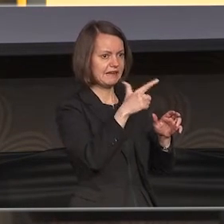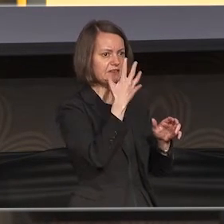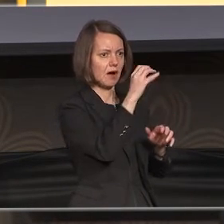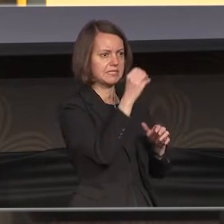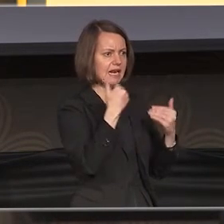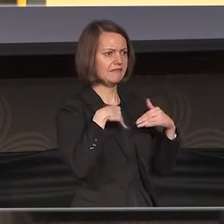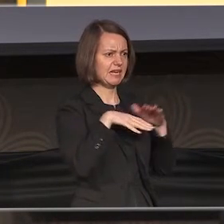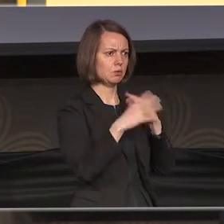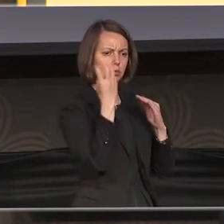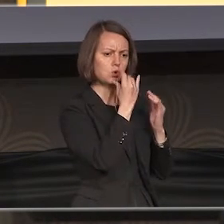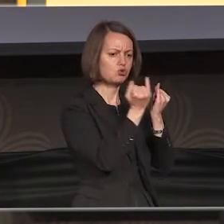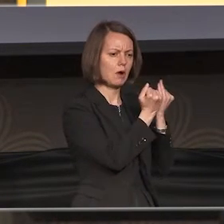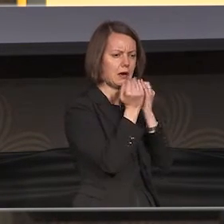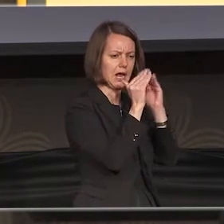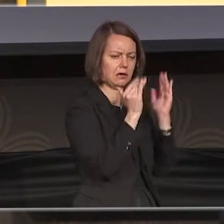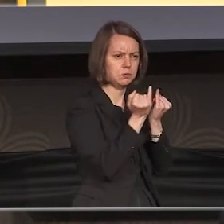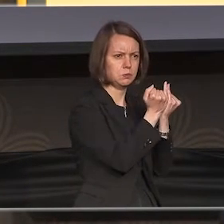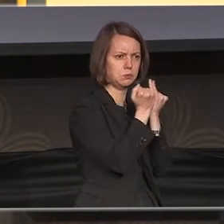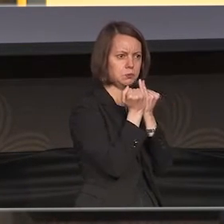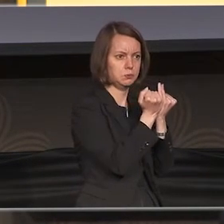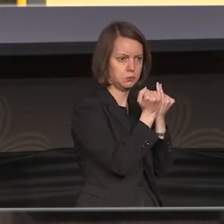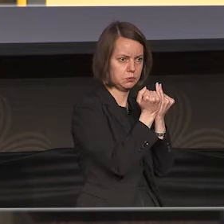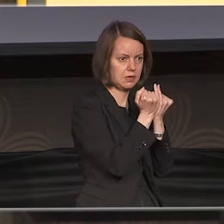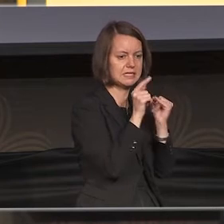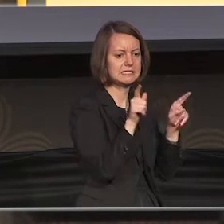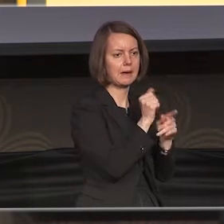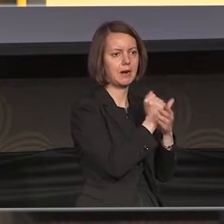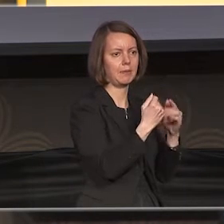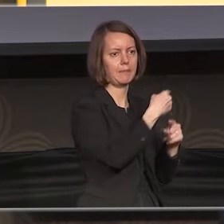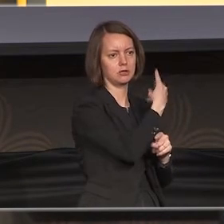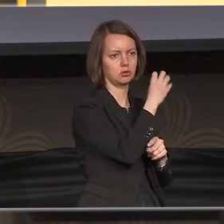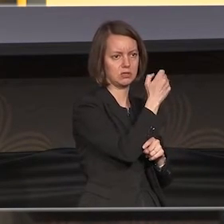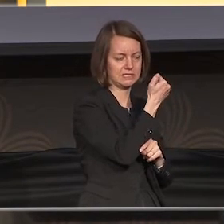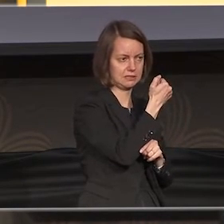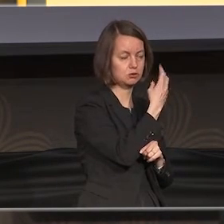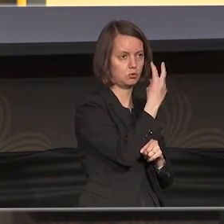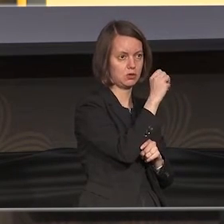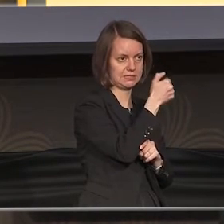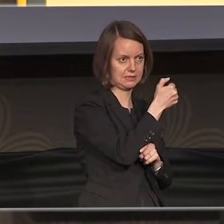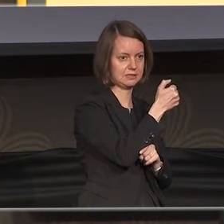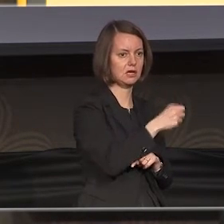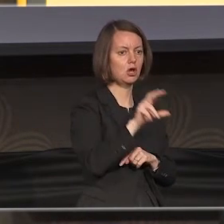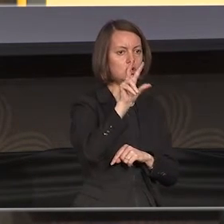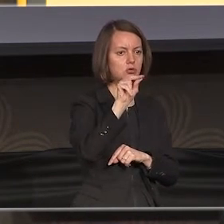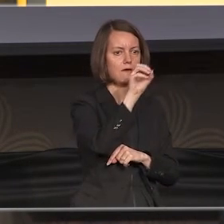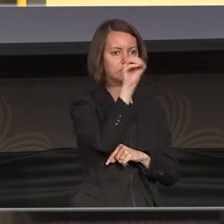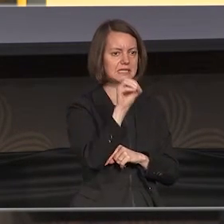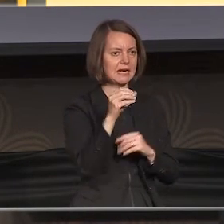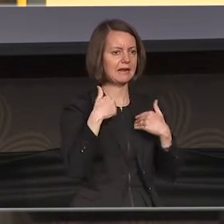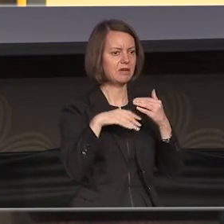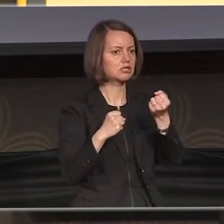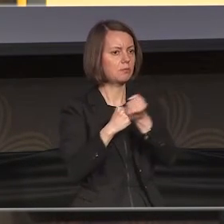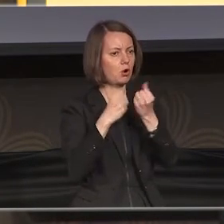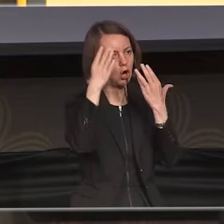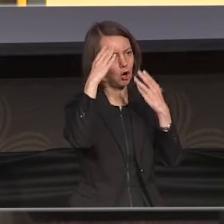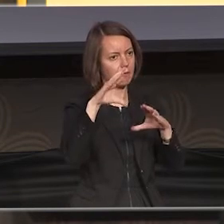severely crowded dwellings. It was the same proportion in 2006. 12% were in supported accommodation for the homeless and